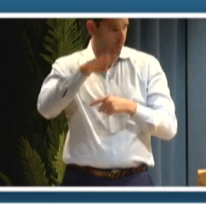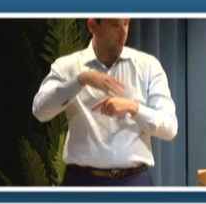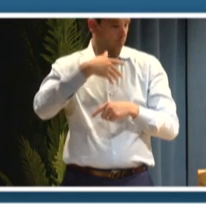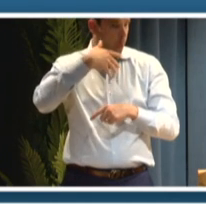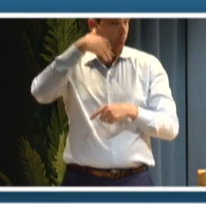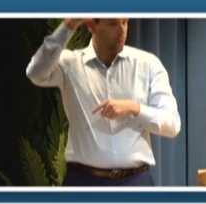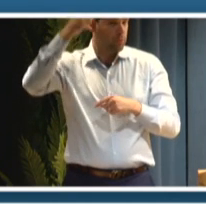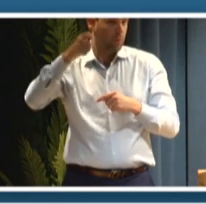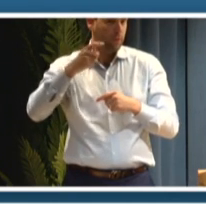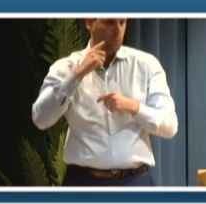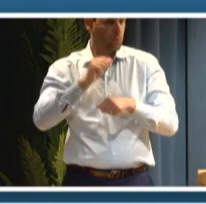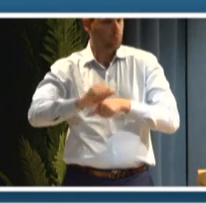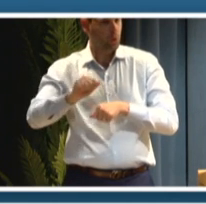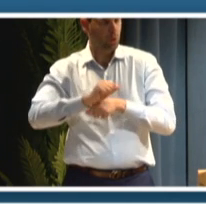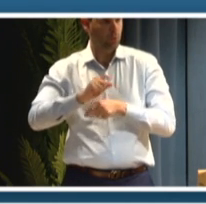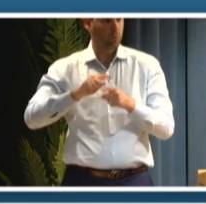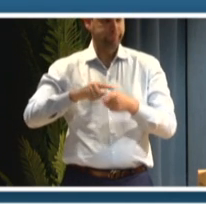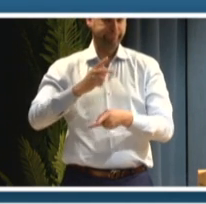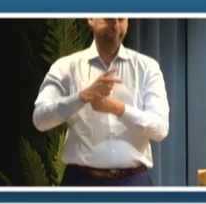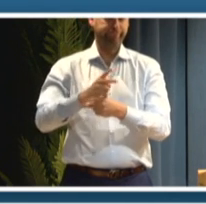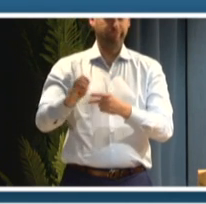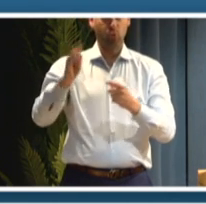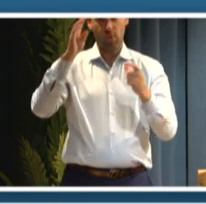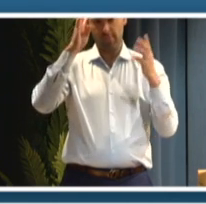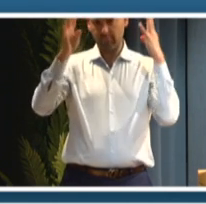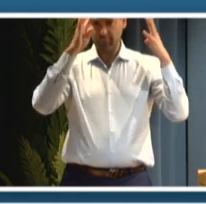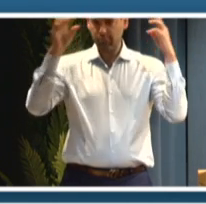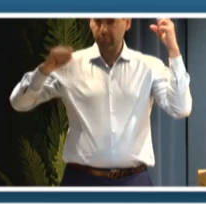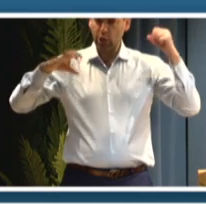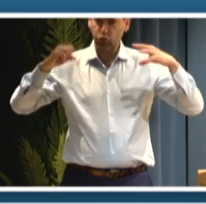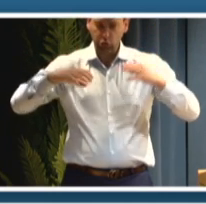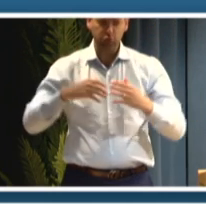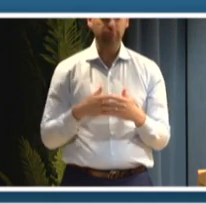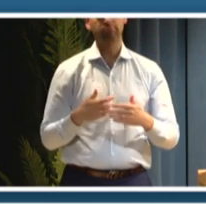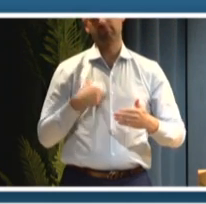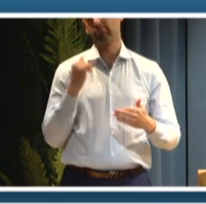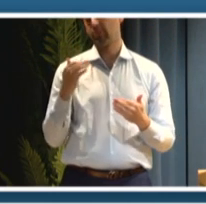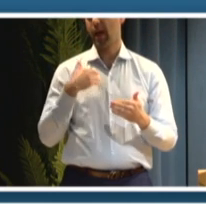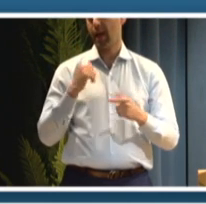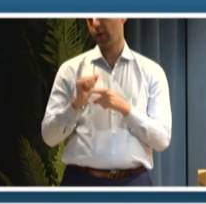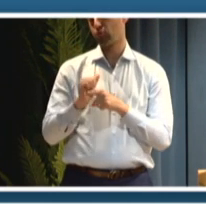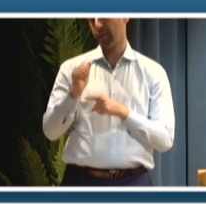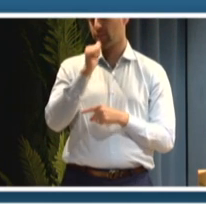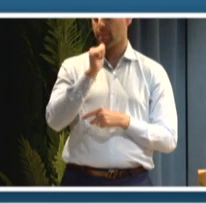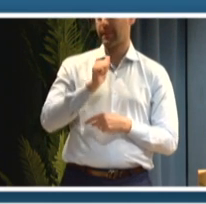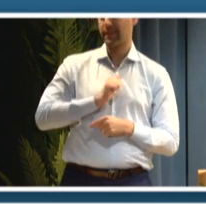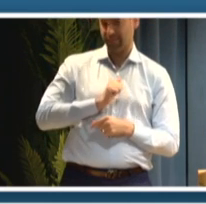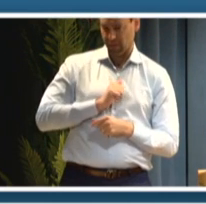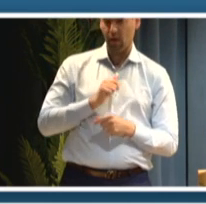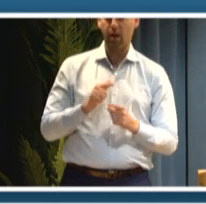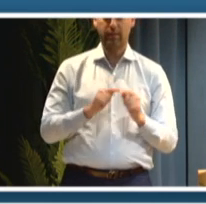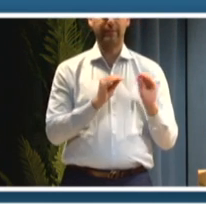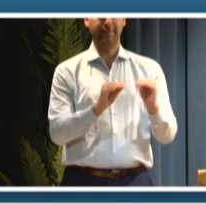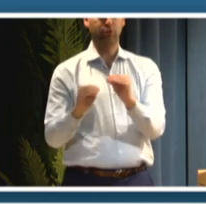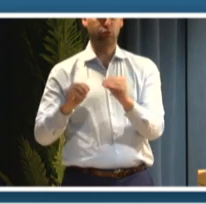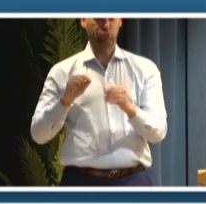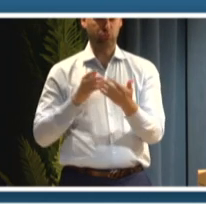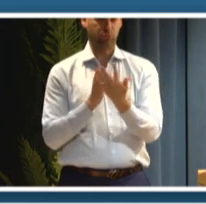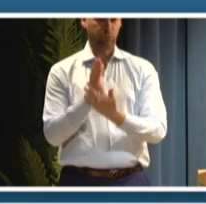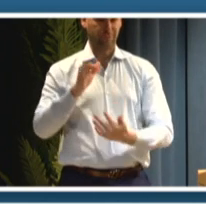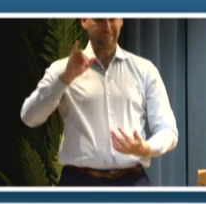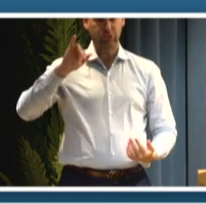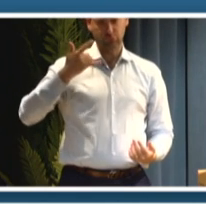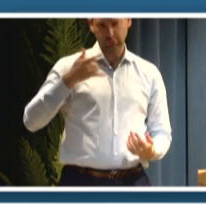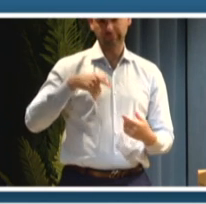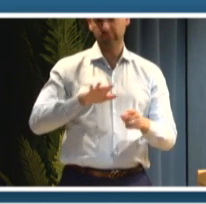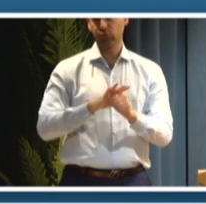work to preserve your imagination. So this is my imagination exercise for myself that I ended up using with these kids on Instagram during the pandemic. And then it became a thing,